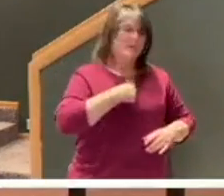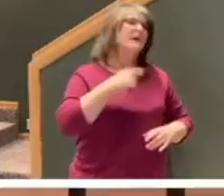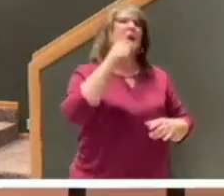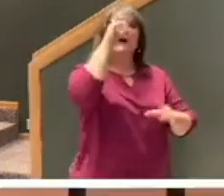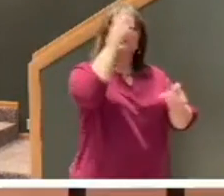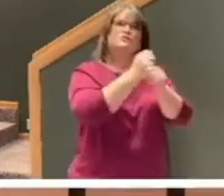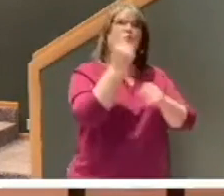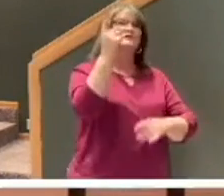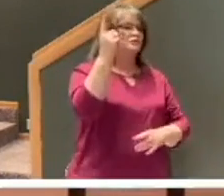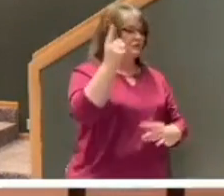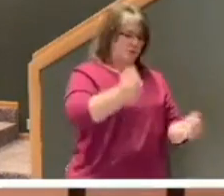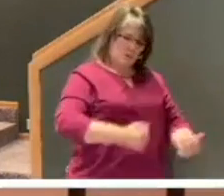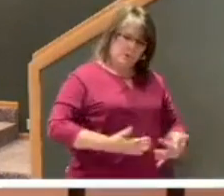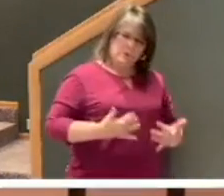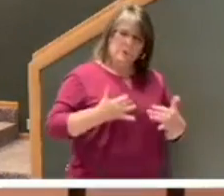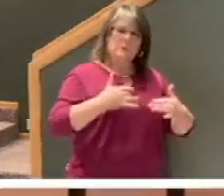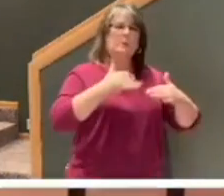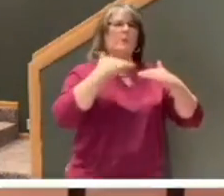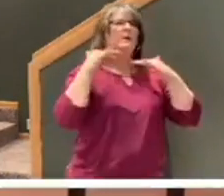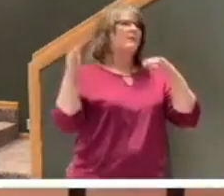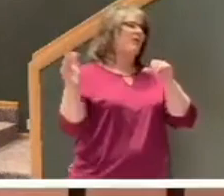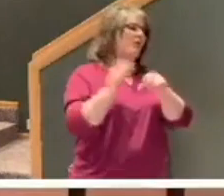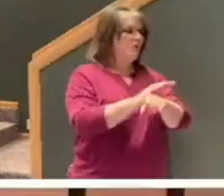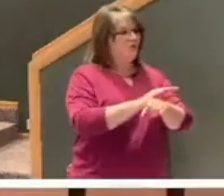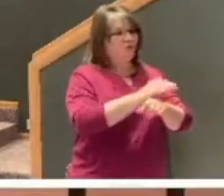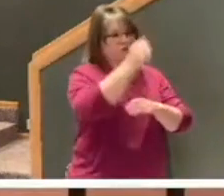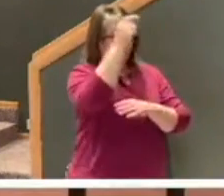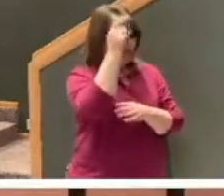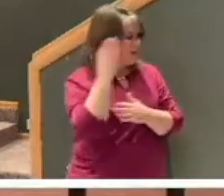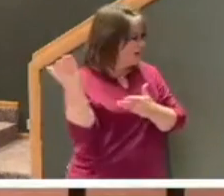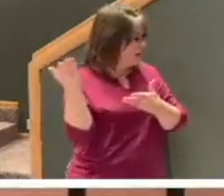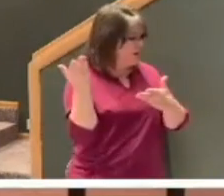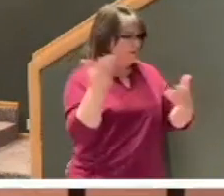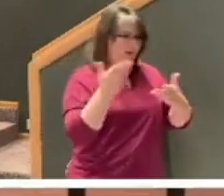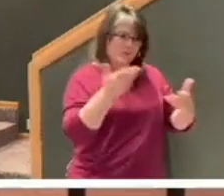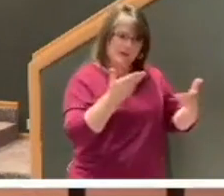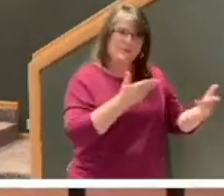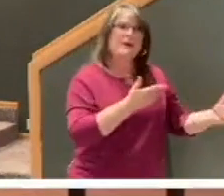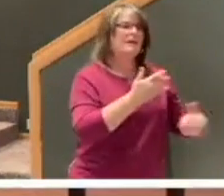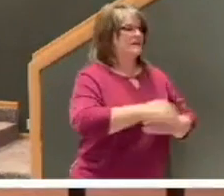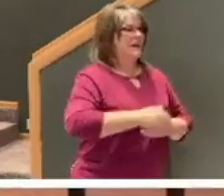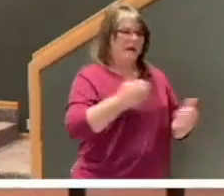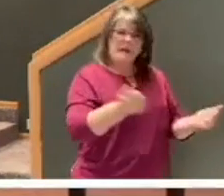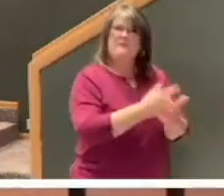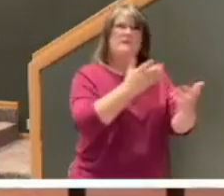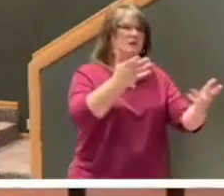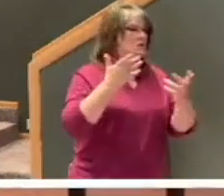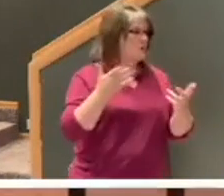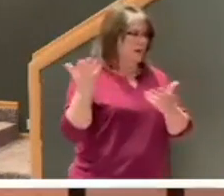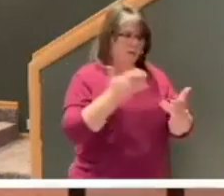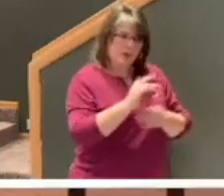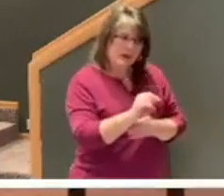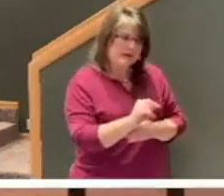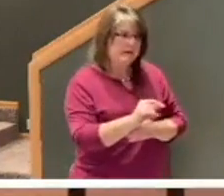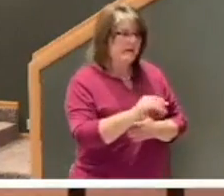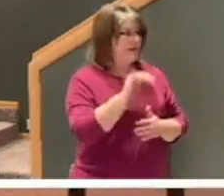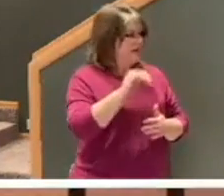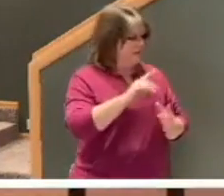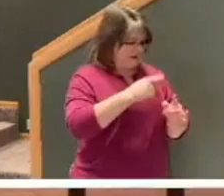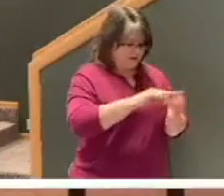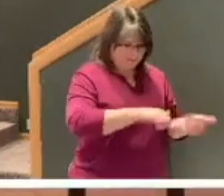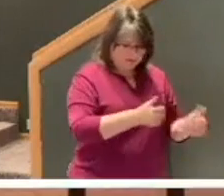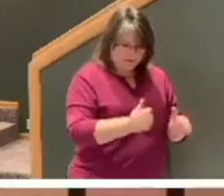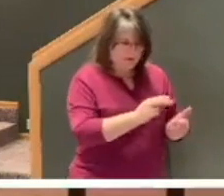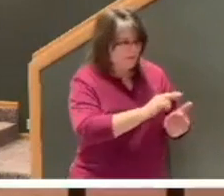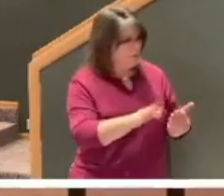you. Fill me to the fullest. God, bring it, bring it, bring it, bring it, bring it. Everything you want, bring it, bring it. That's when I was baptized in the